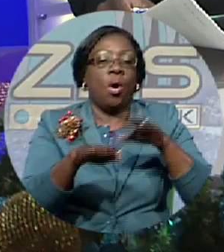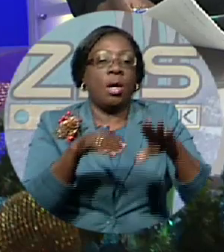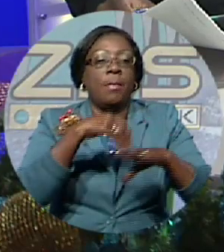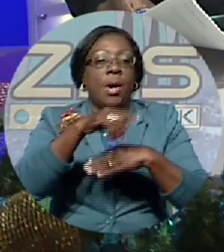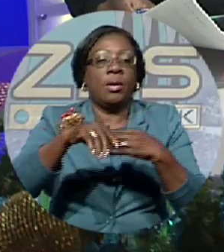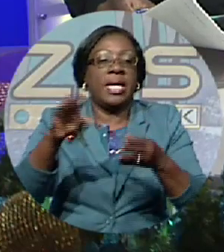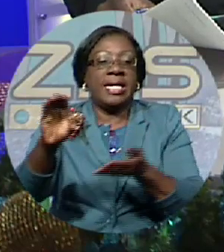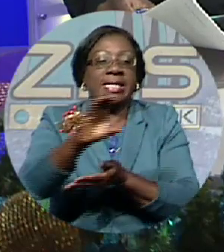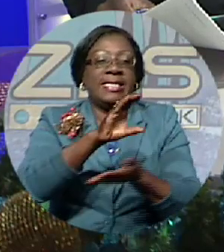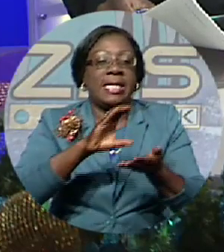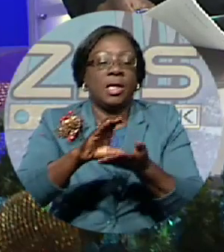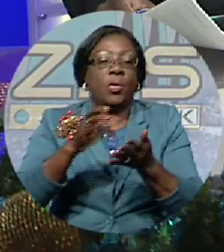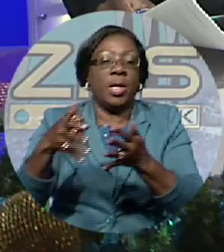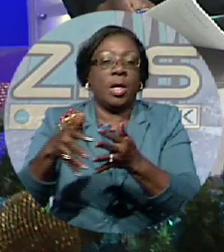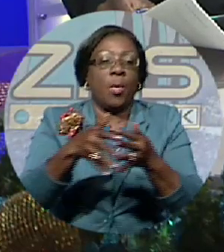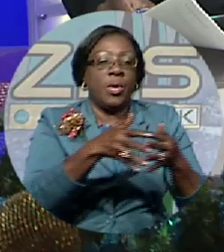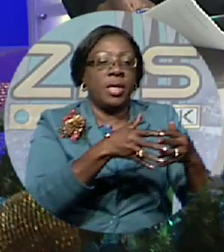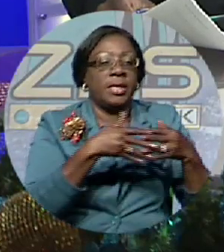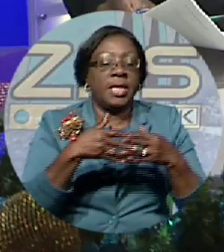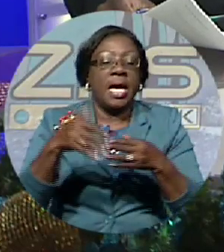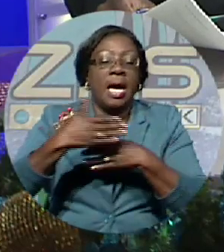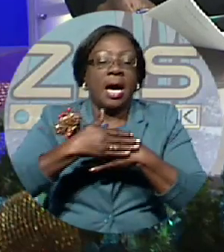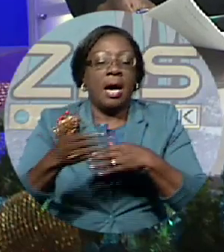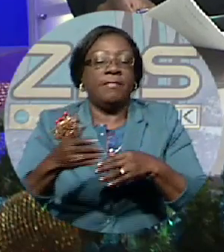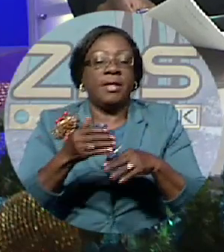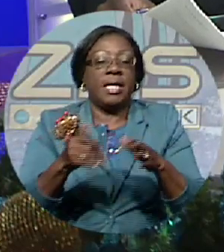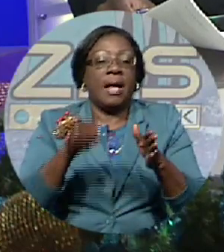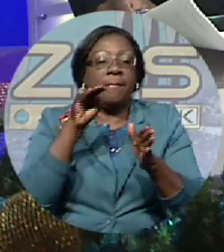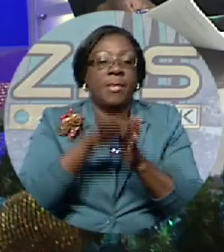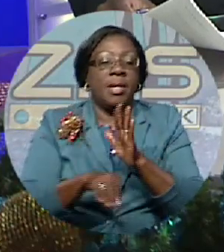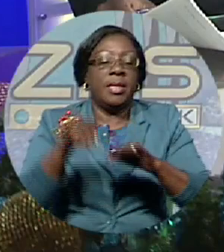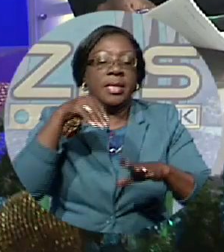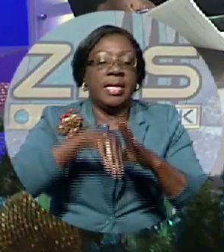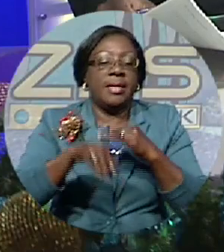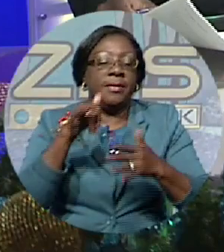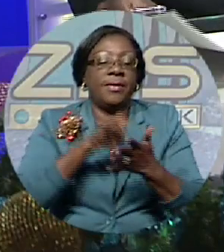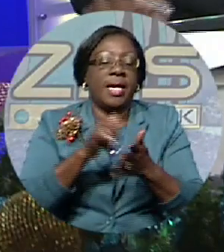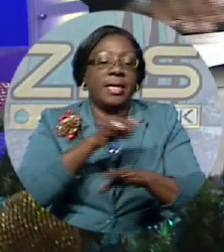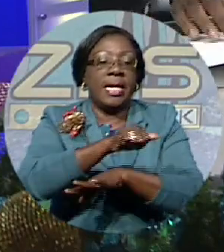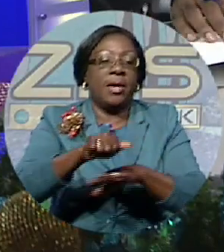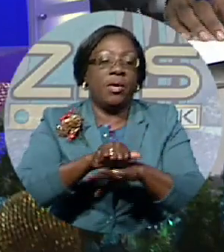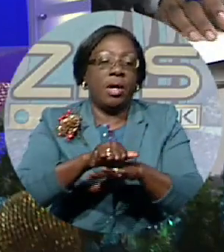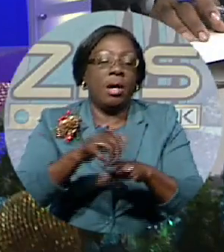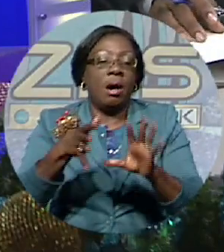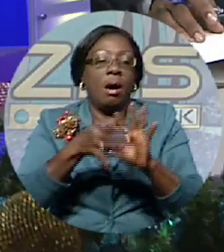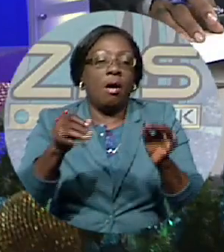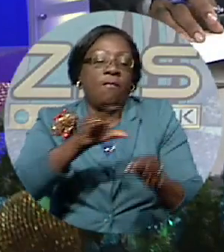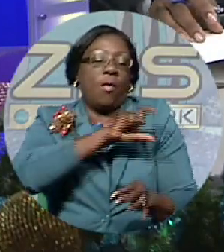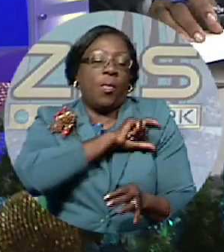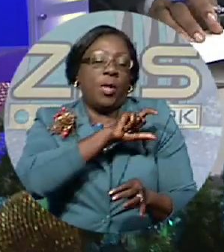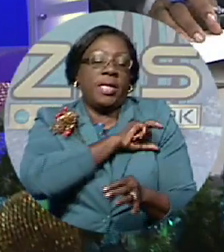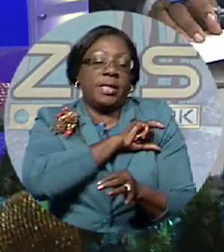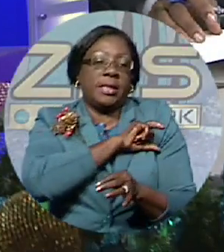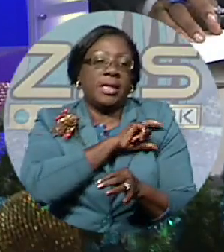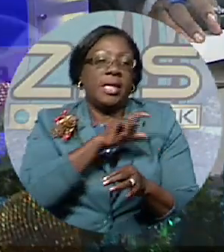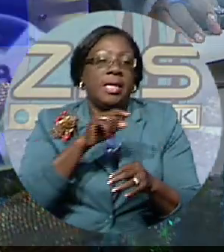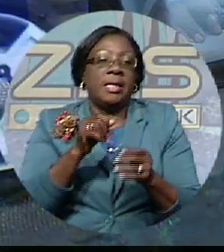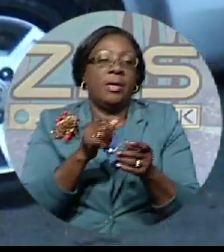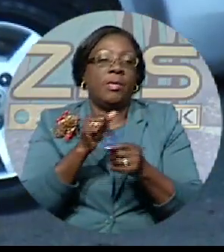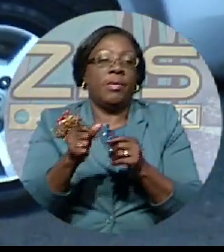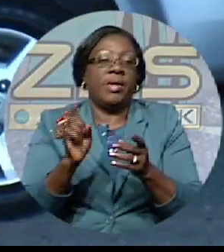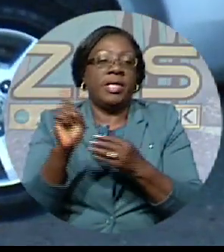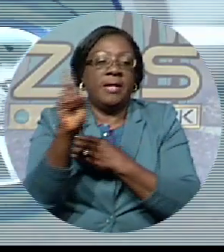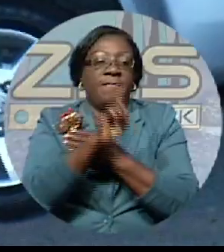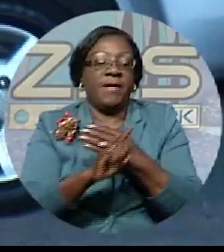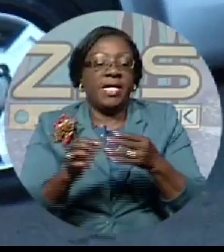today on the heels of the recent spate of murders, including that of Police Sergeant Wayne Roll. Royal Bahamas Police Force officers, along with their Defense Force